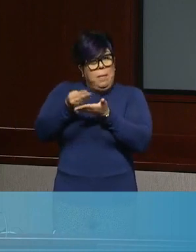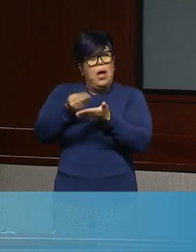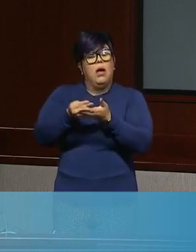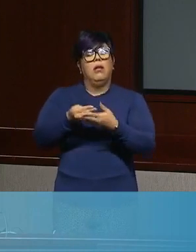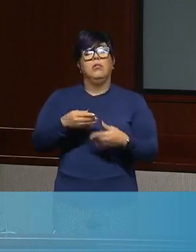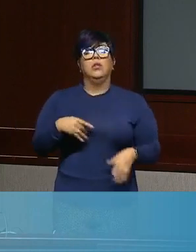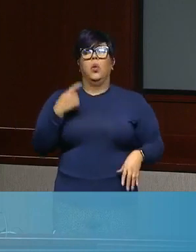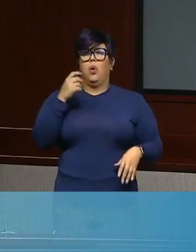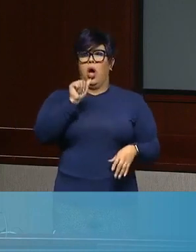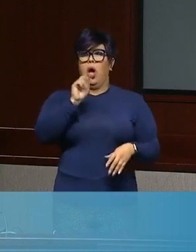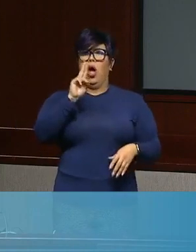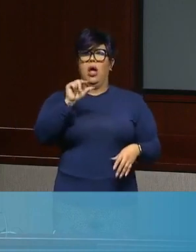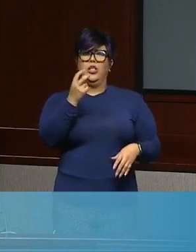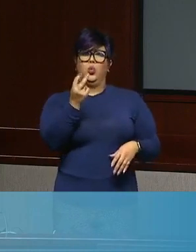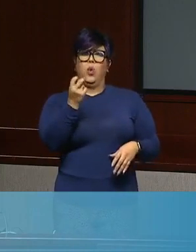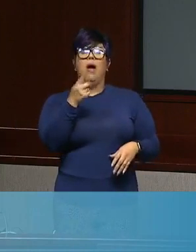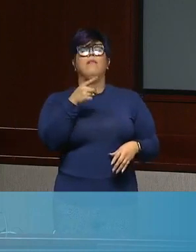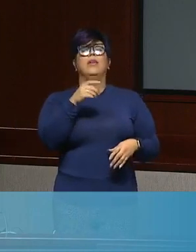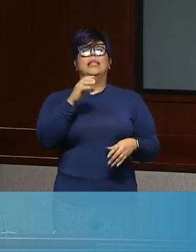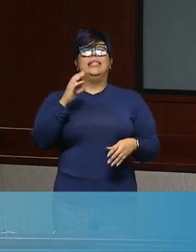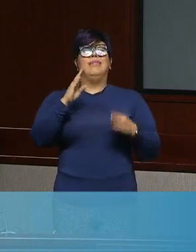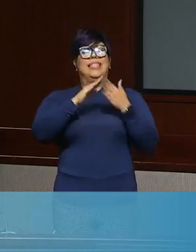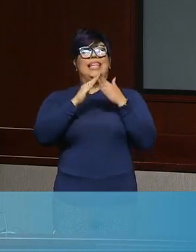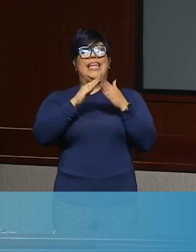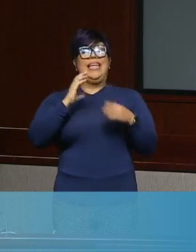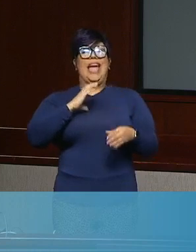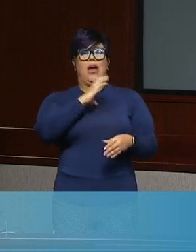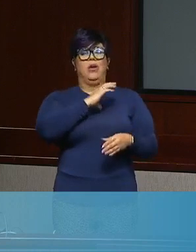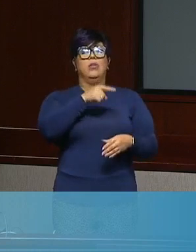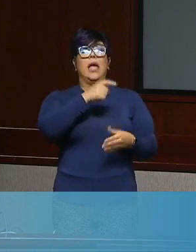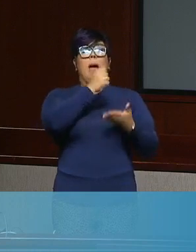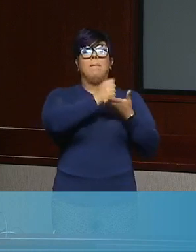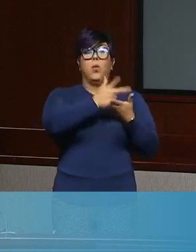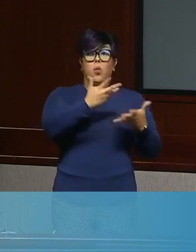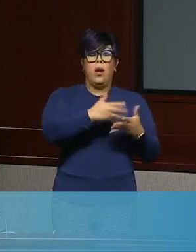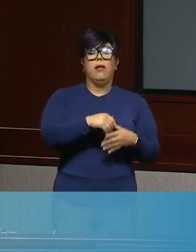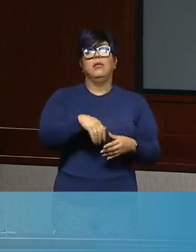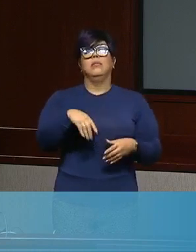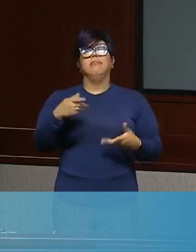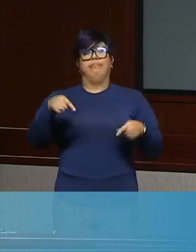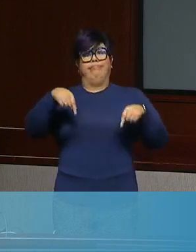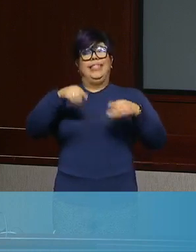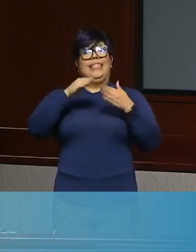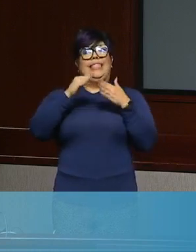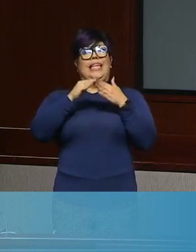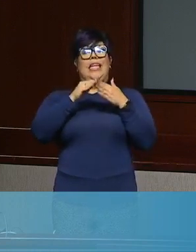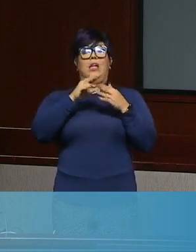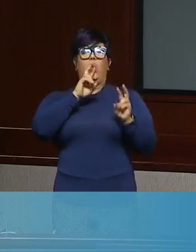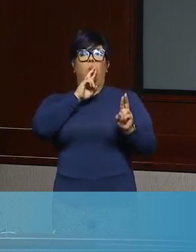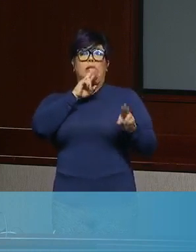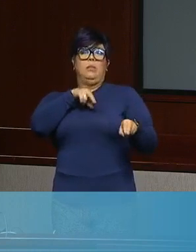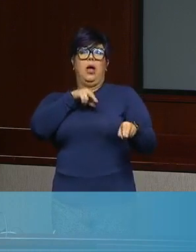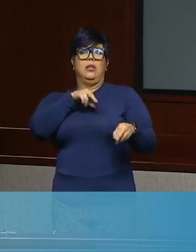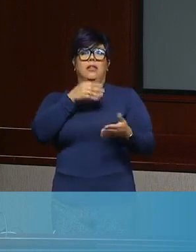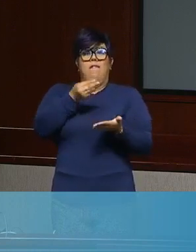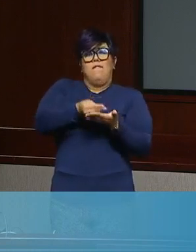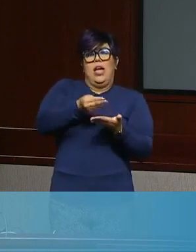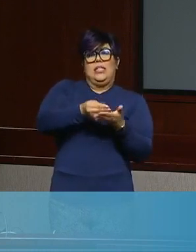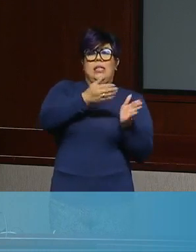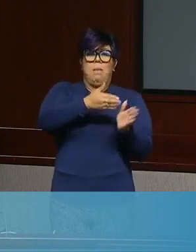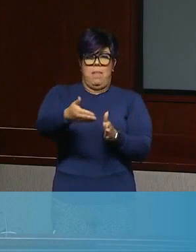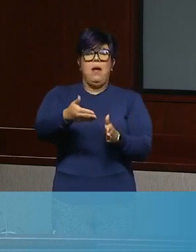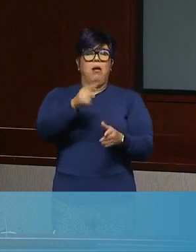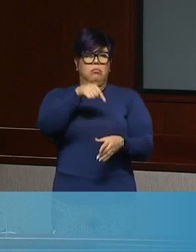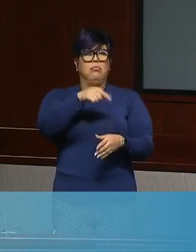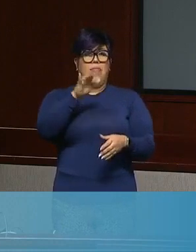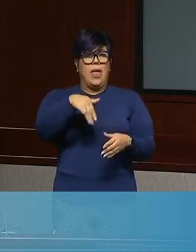City Council approved the City of Bakersfield COVID-19 response funding plan, which